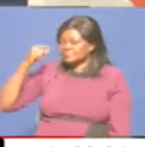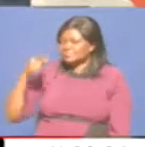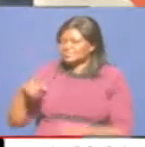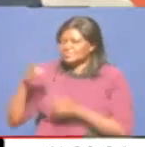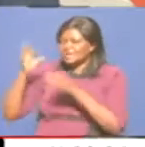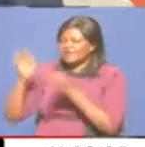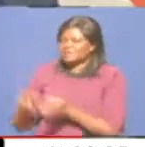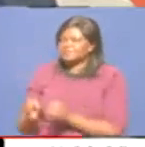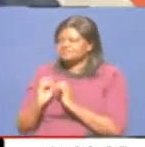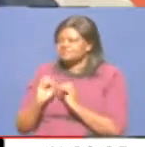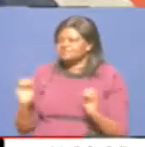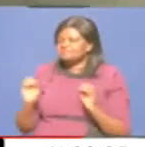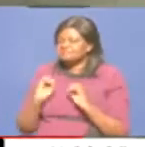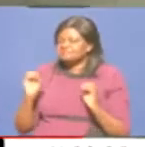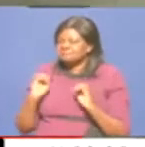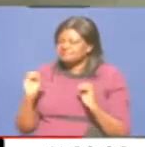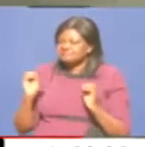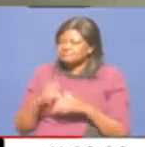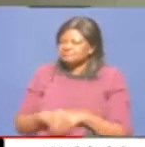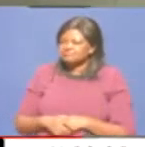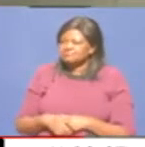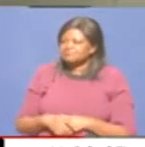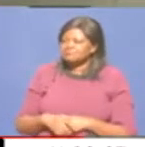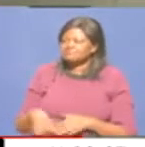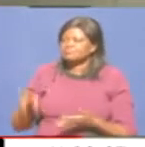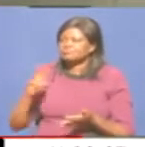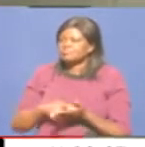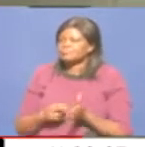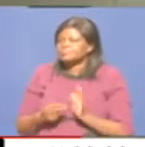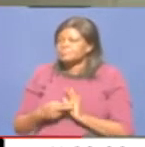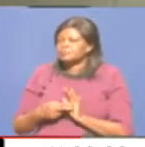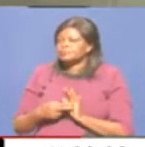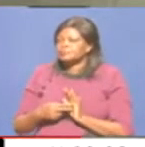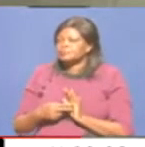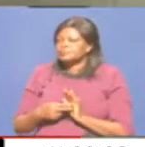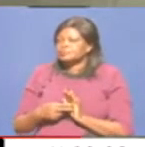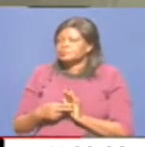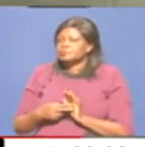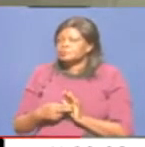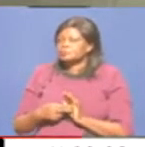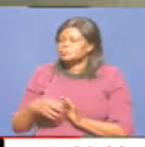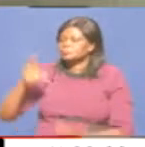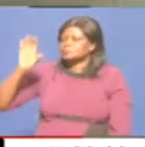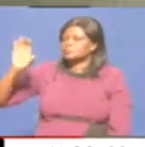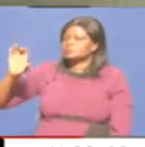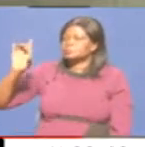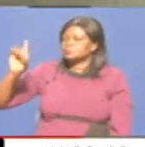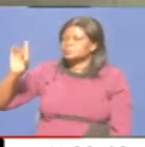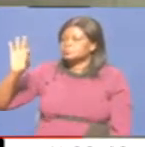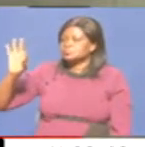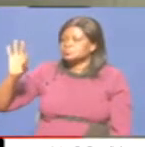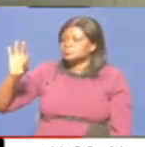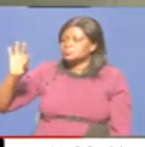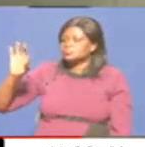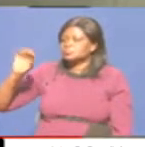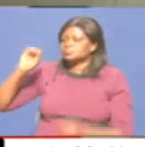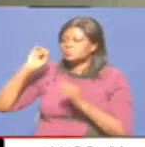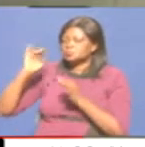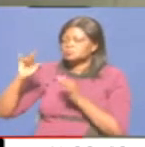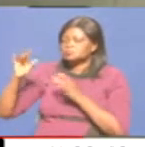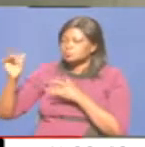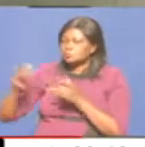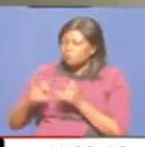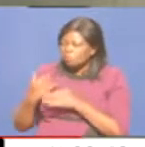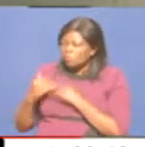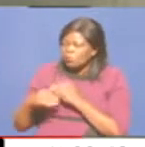this money that they have been able to do it. Mm. So therefore, the CDF, if you look at building of schools, for mm.